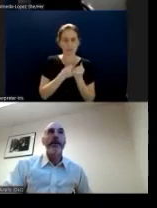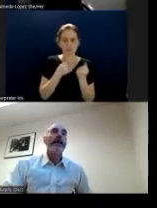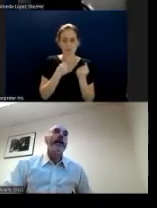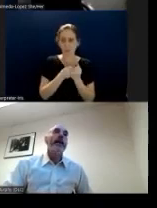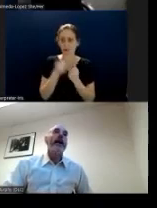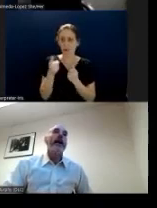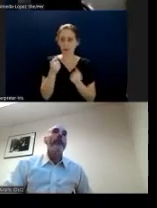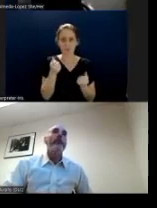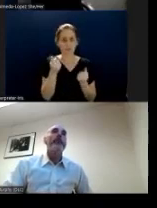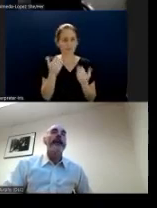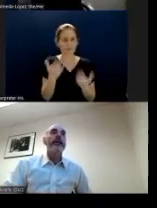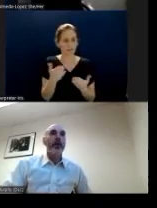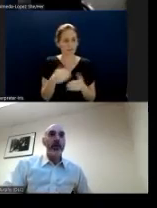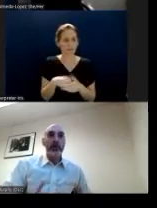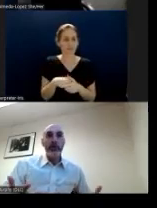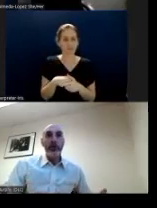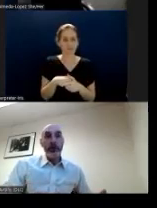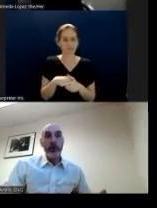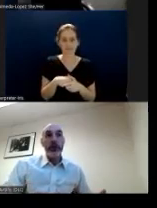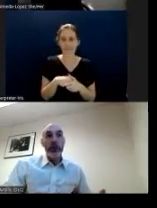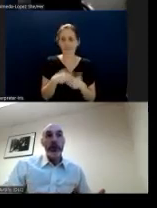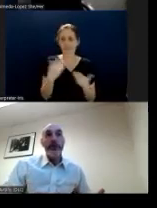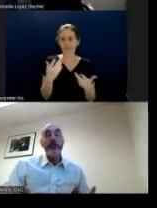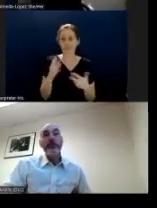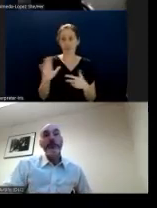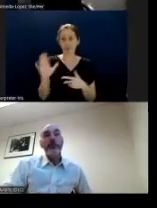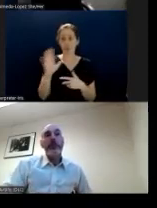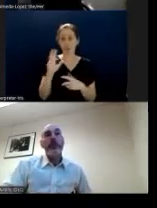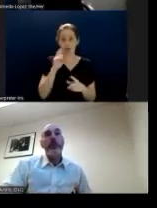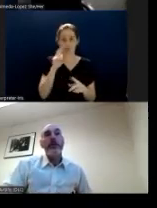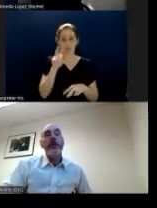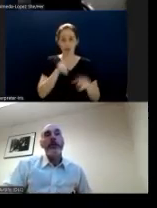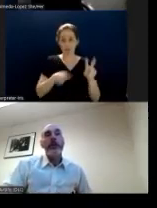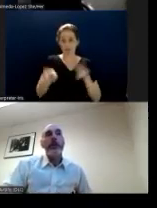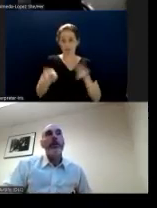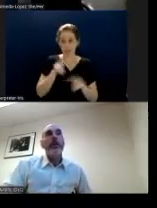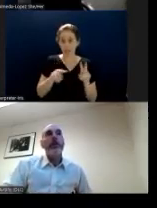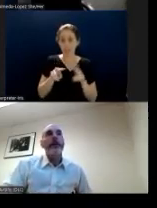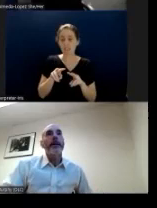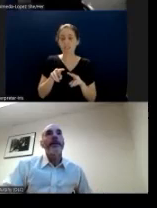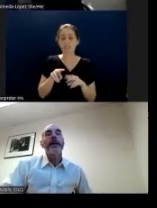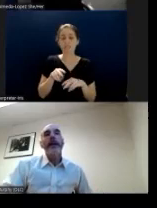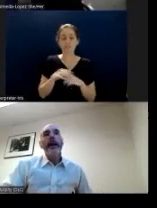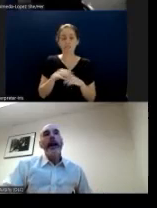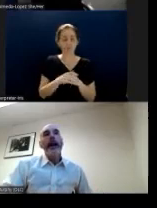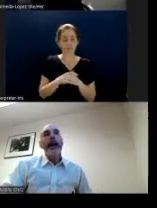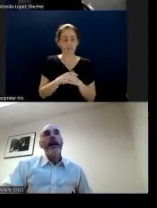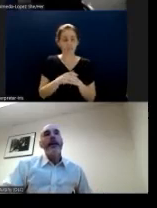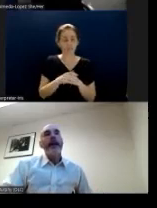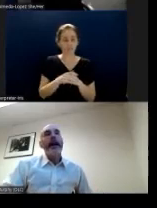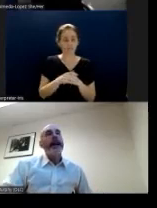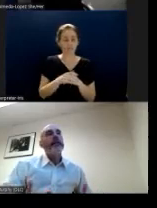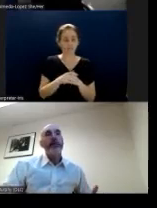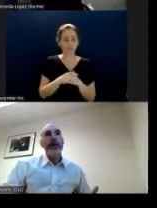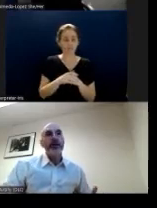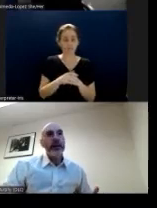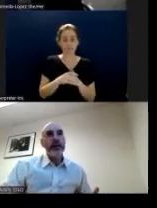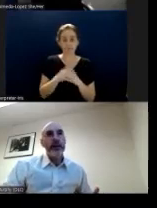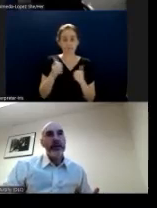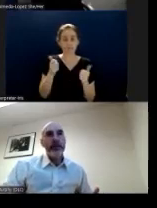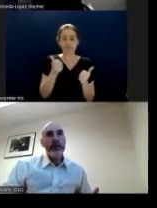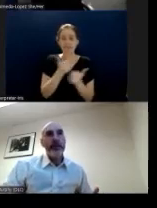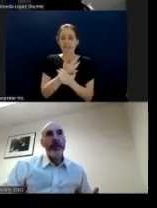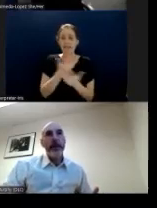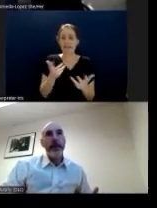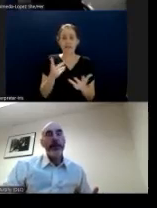us in terms of what you observe when you go to a polling place. Any information that you